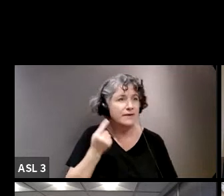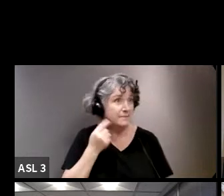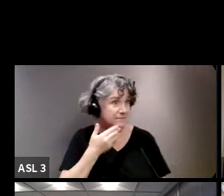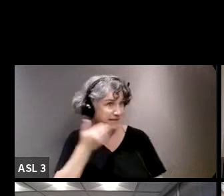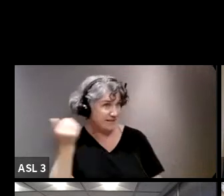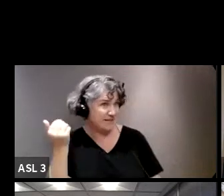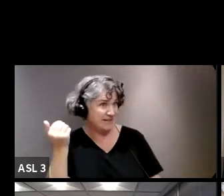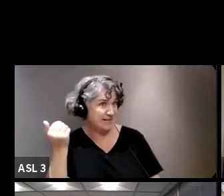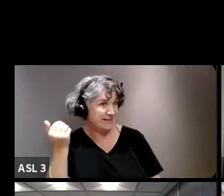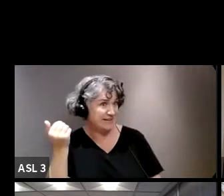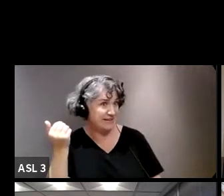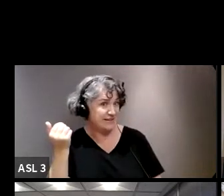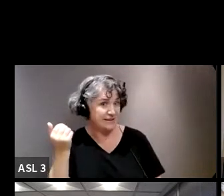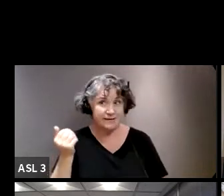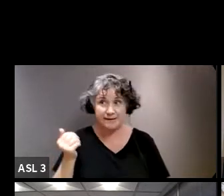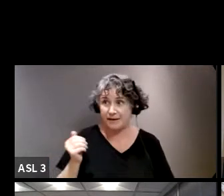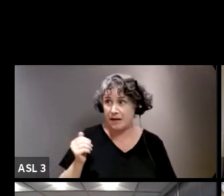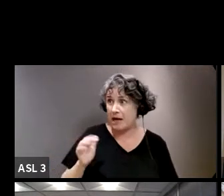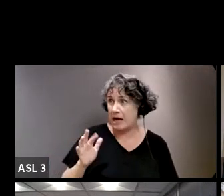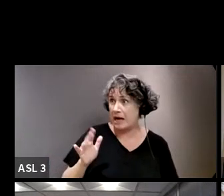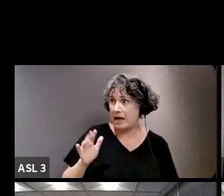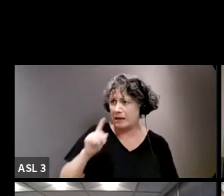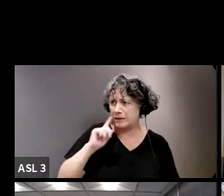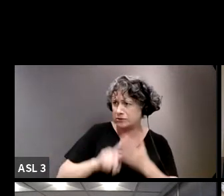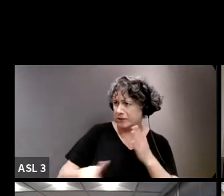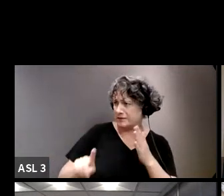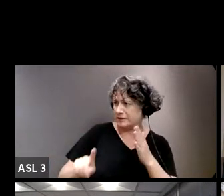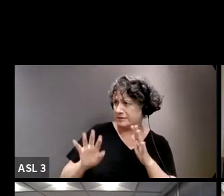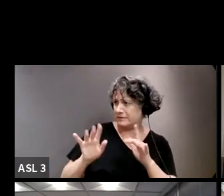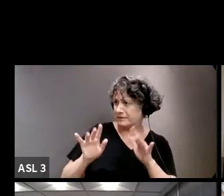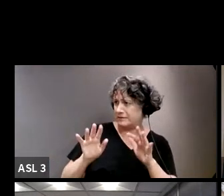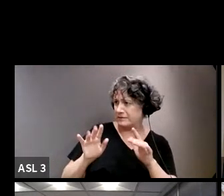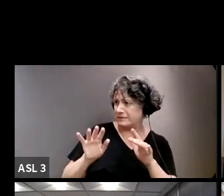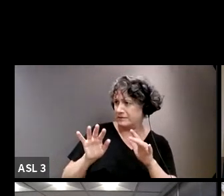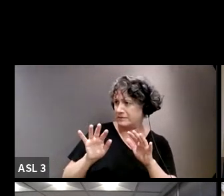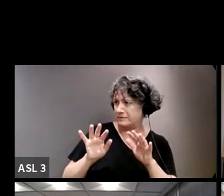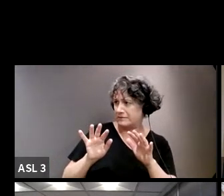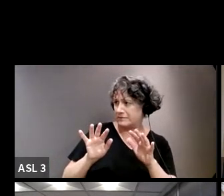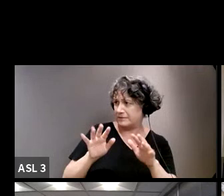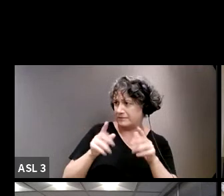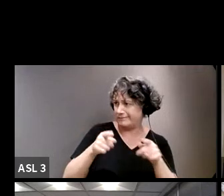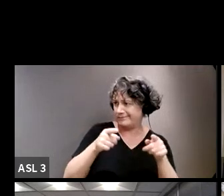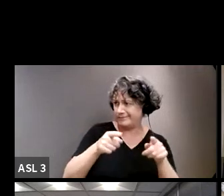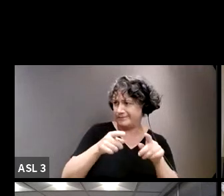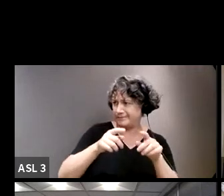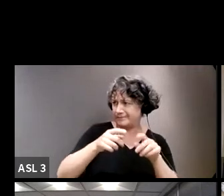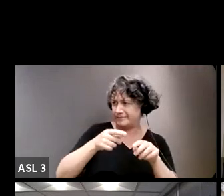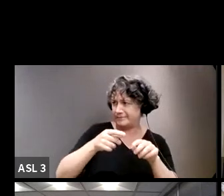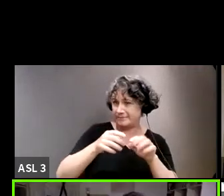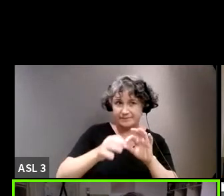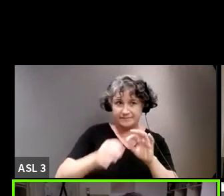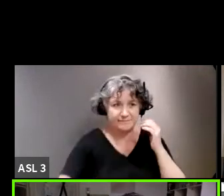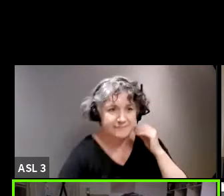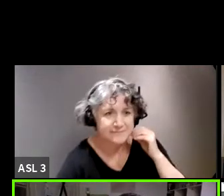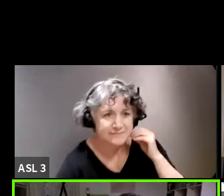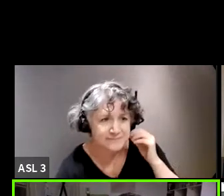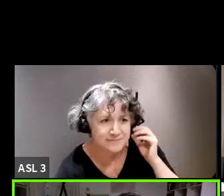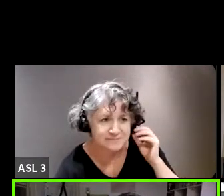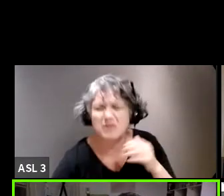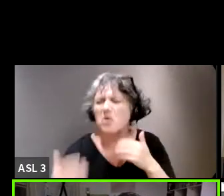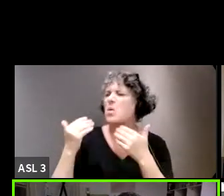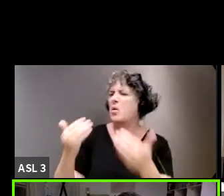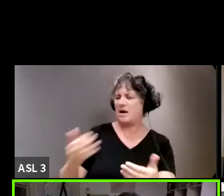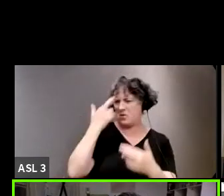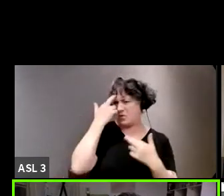better i'll see if the if they uh uh go go ahead